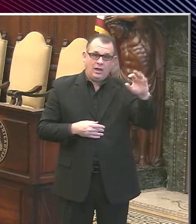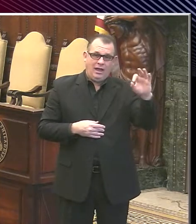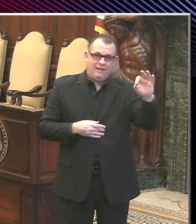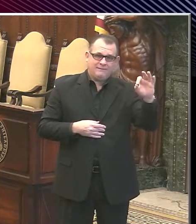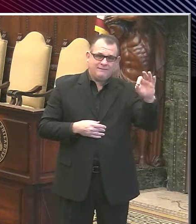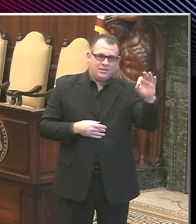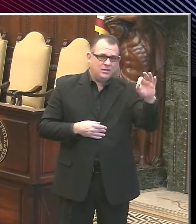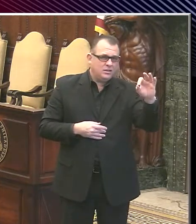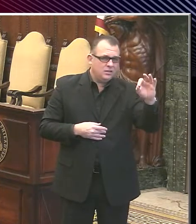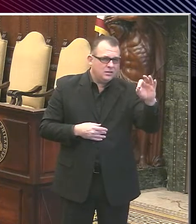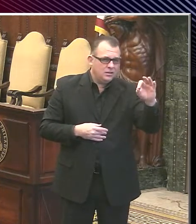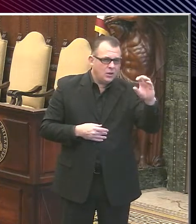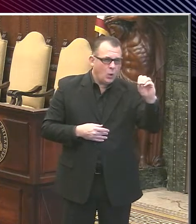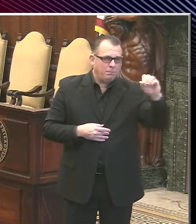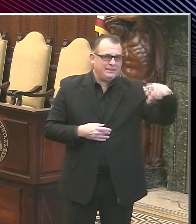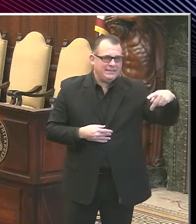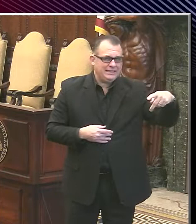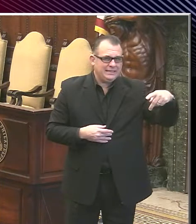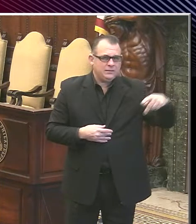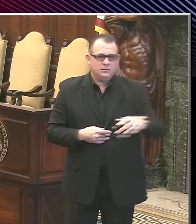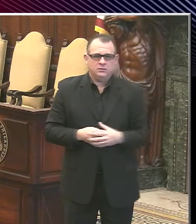1-833-TALK-FLP. That's